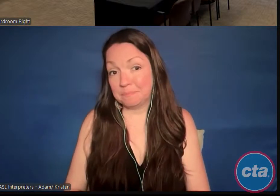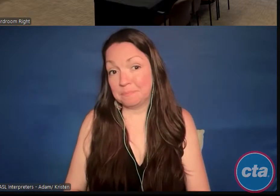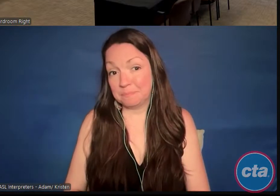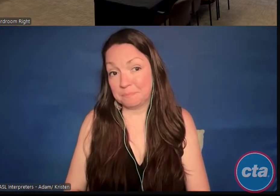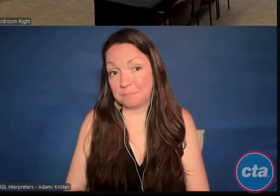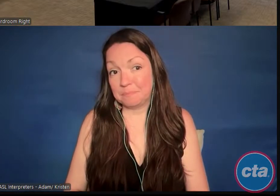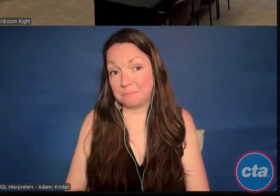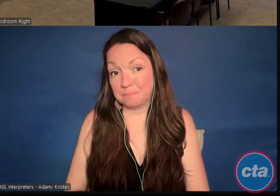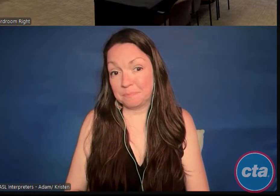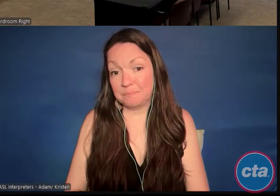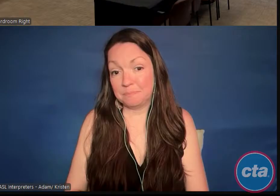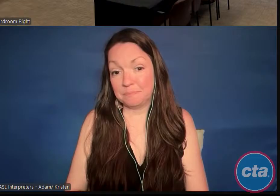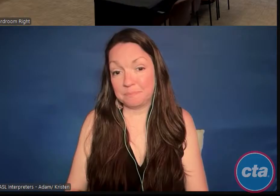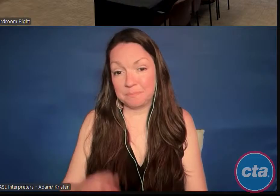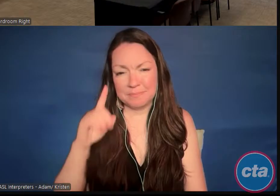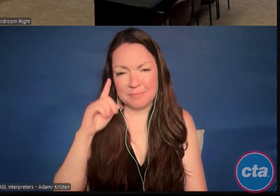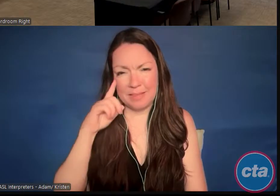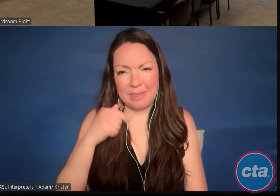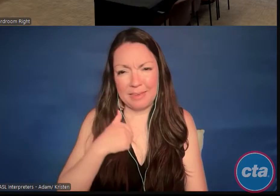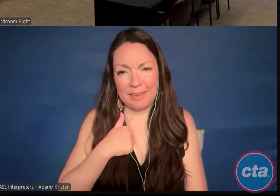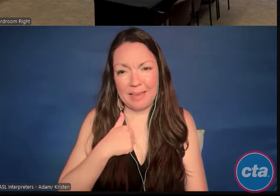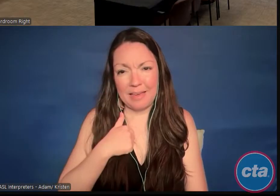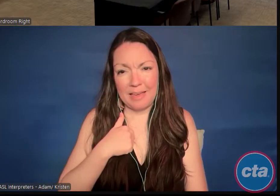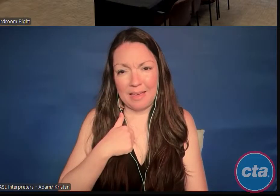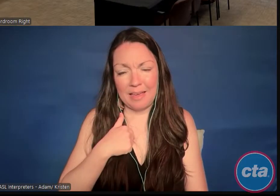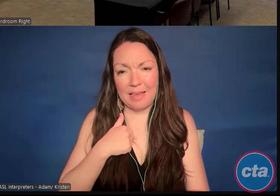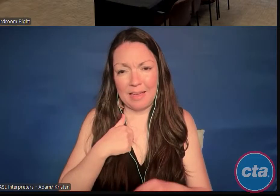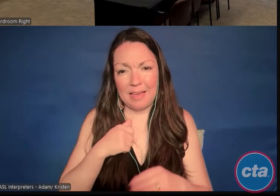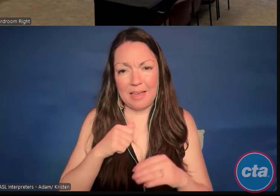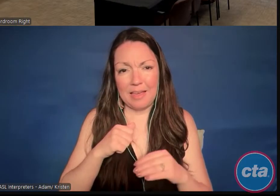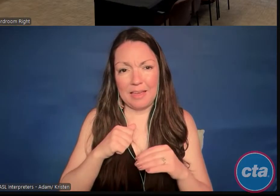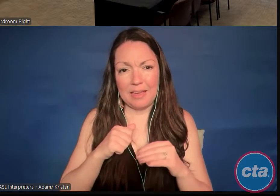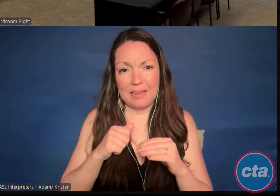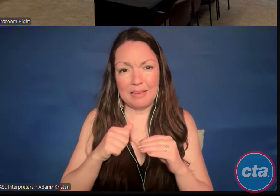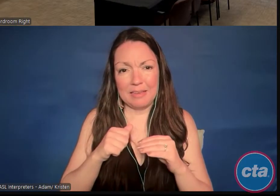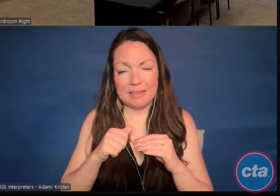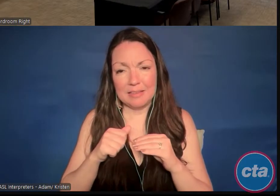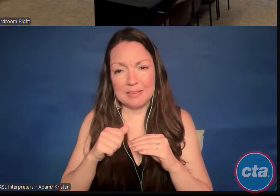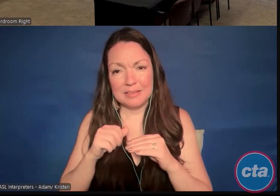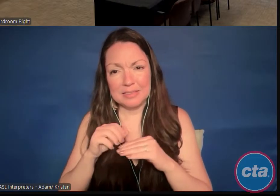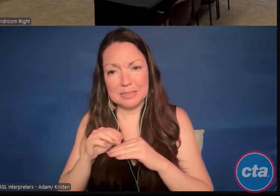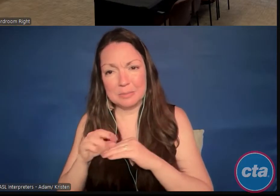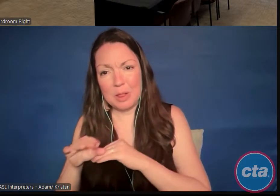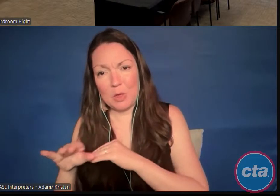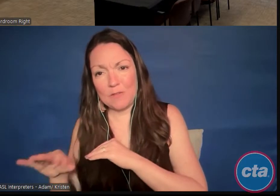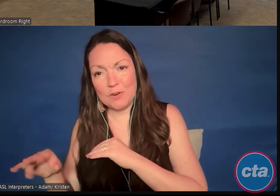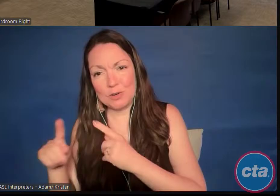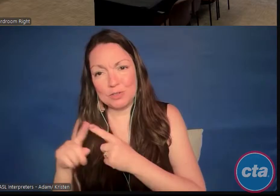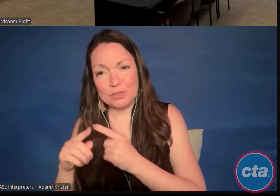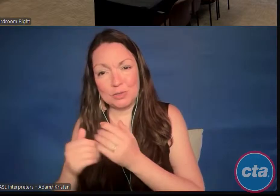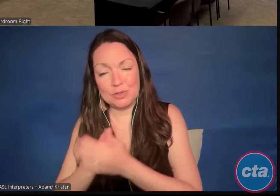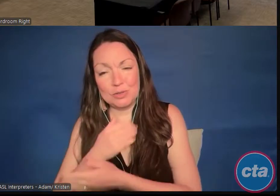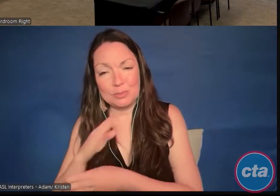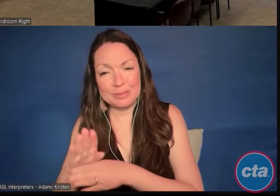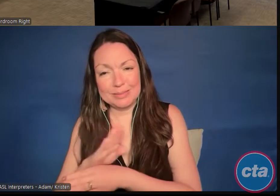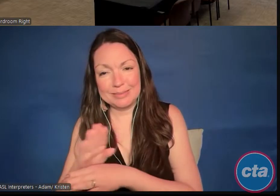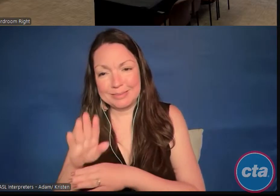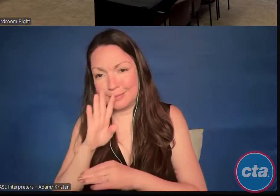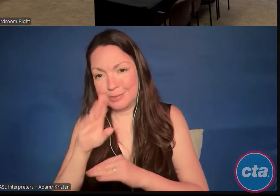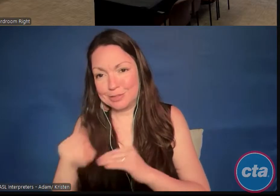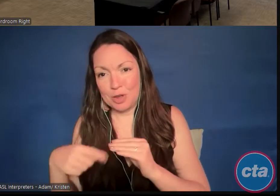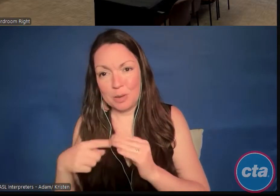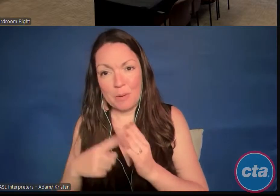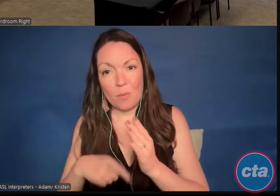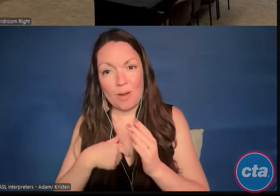Okay. I think I kind of spilled over into new business when I kind of talked about the items that I just